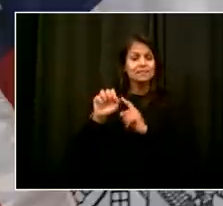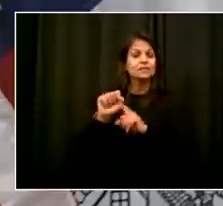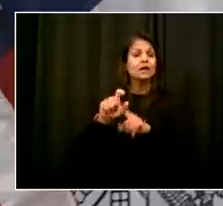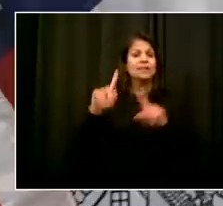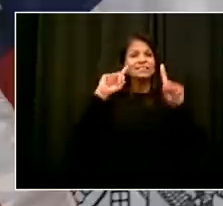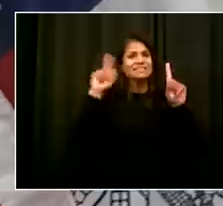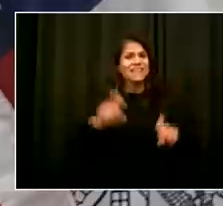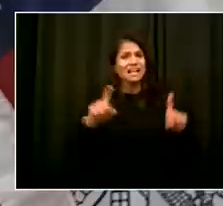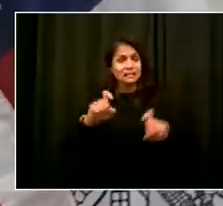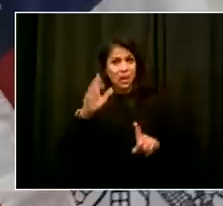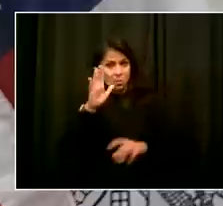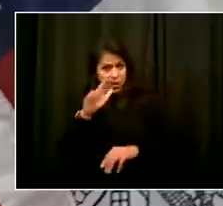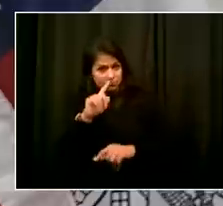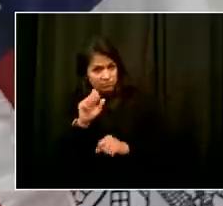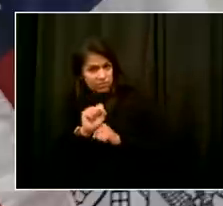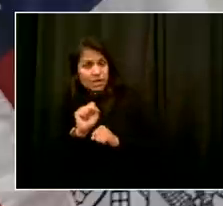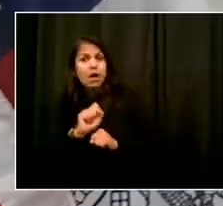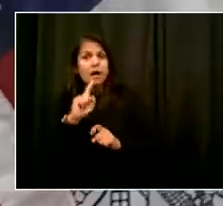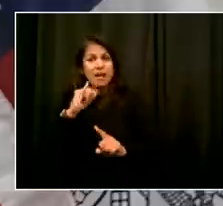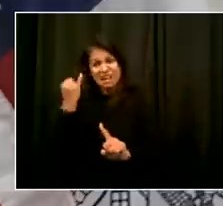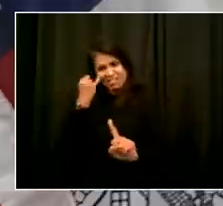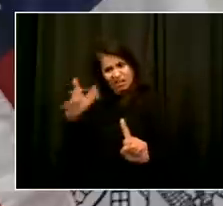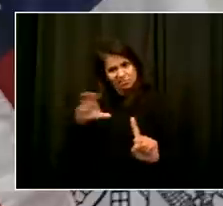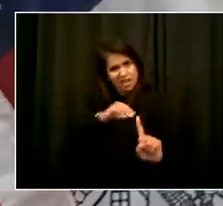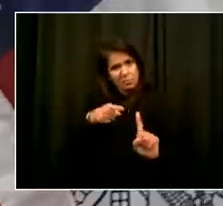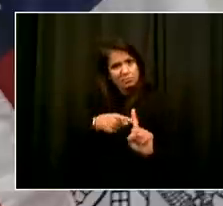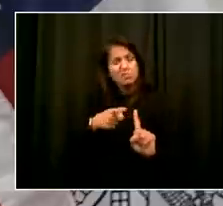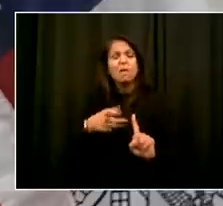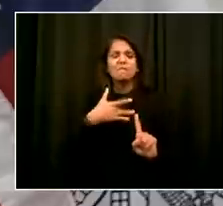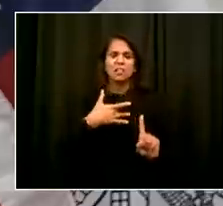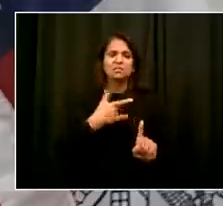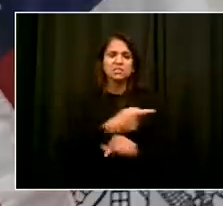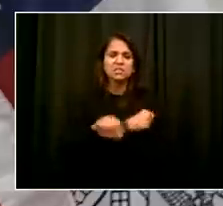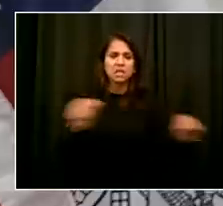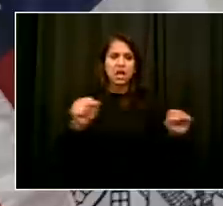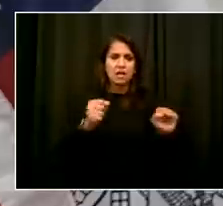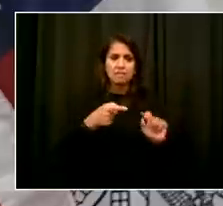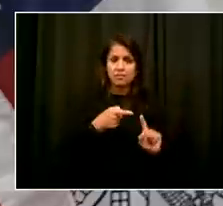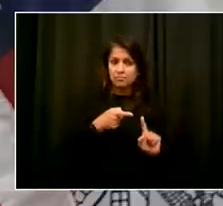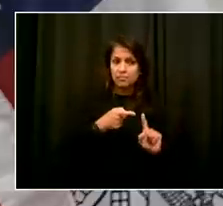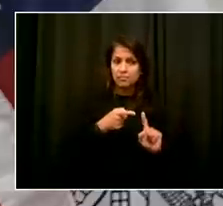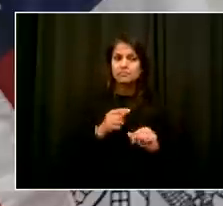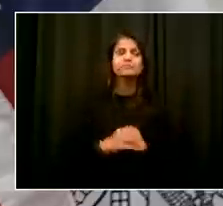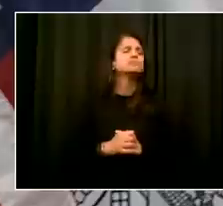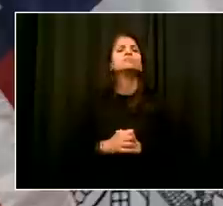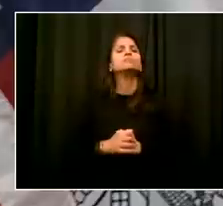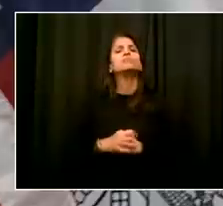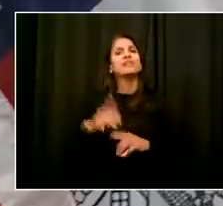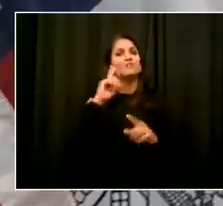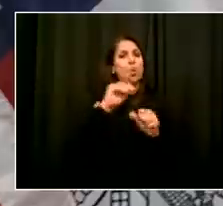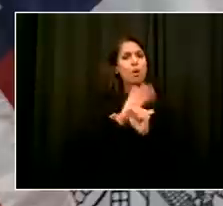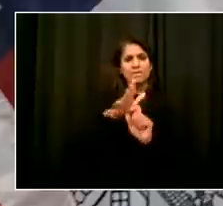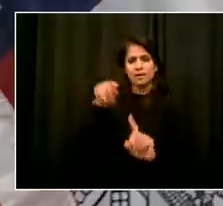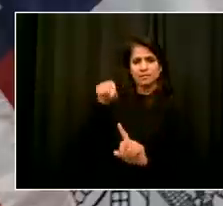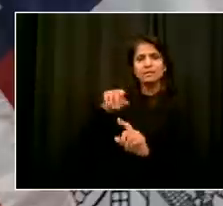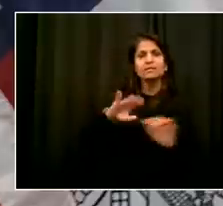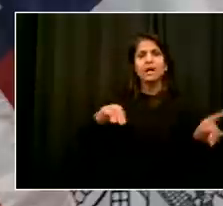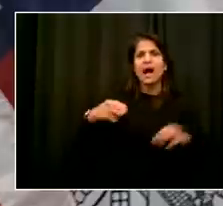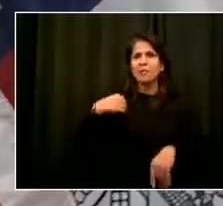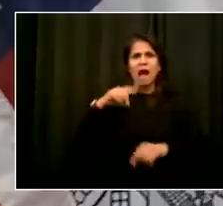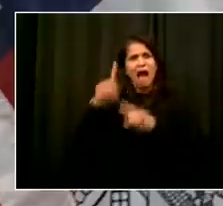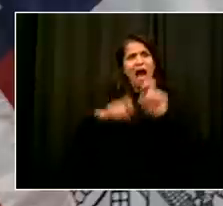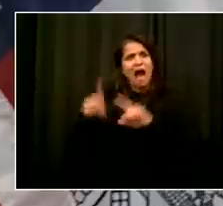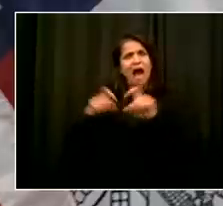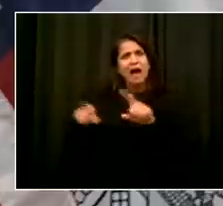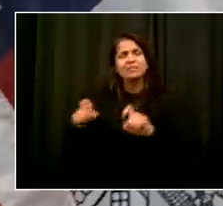just as if they had a vaccine. Generally, the answers I received were that, you know, we don't have complete information. We're 8 months into this pandemic. I'm wondering,